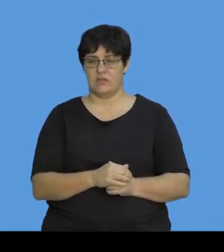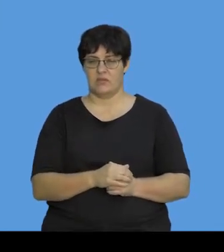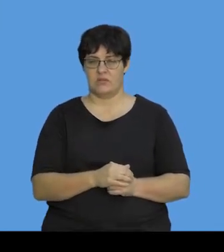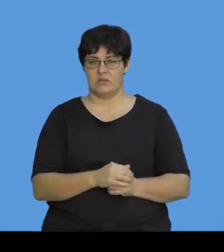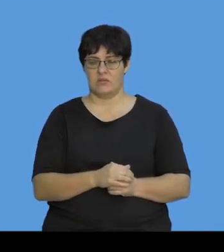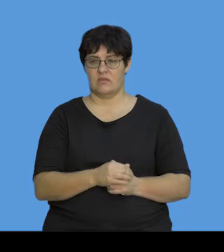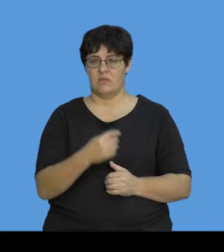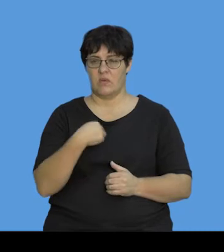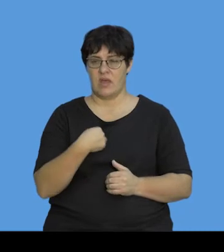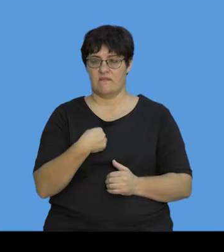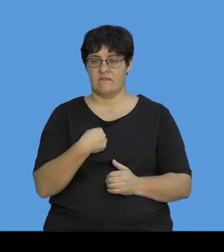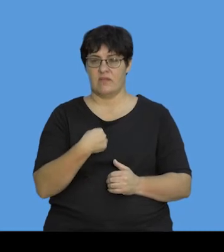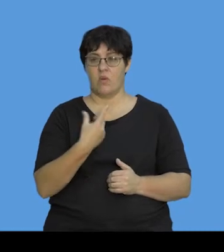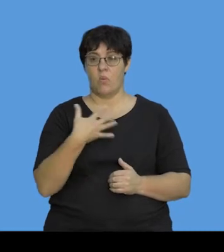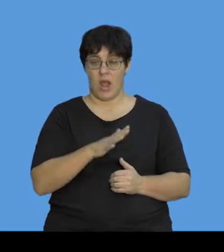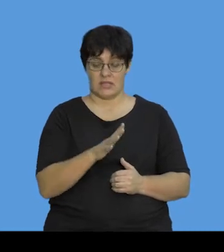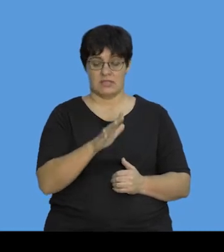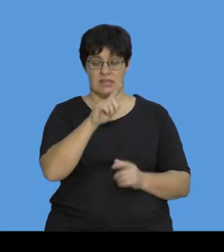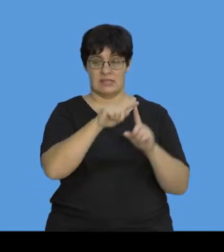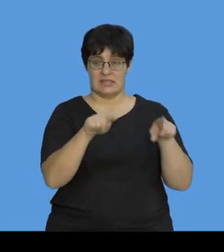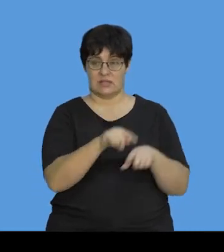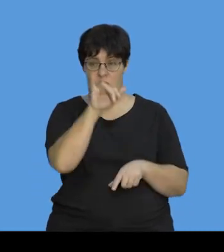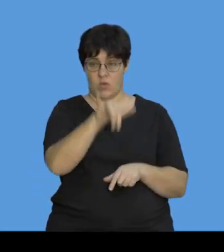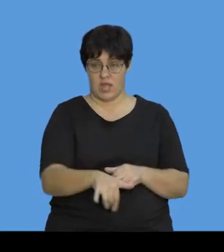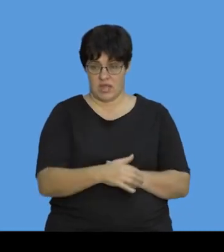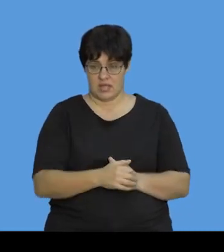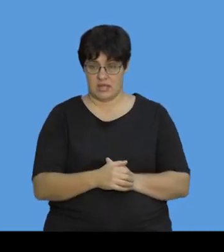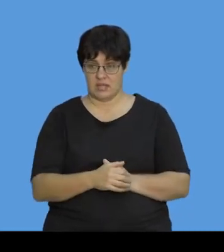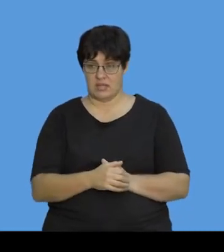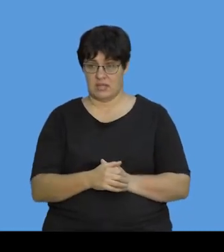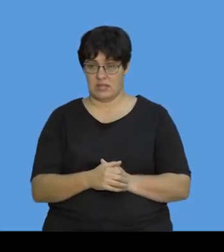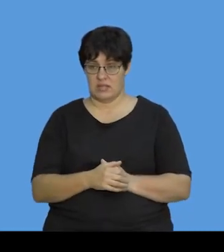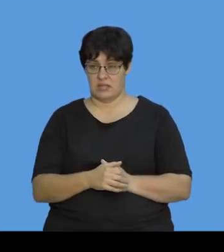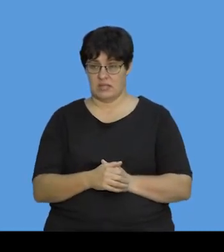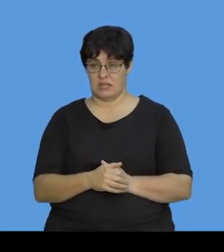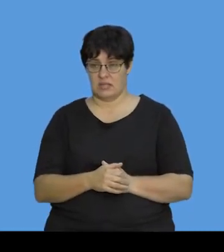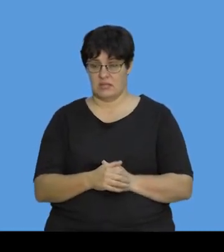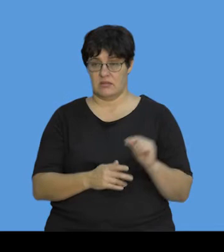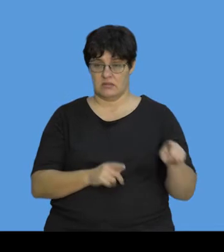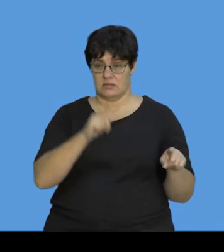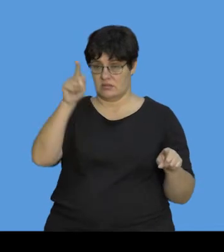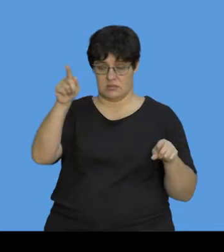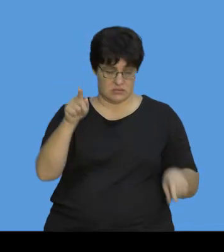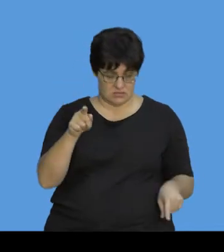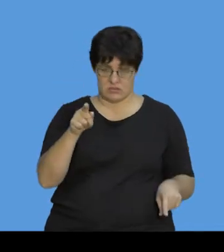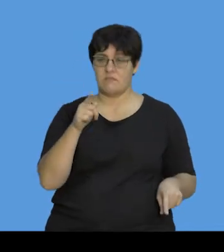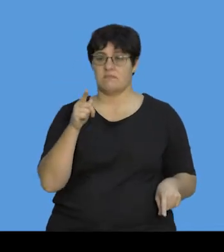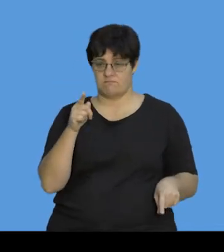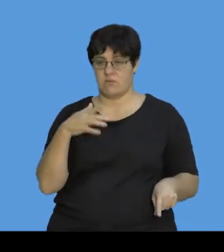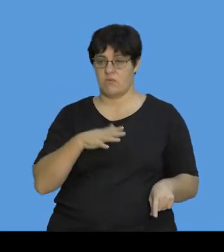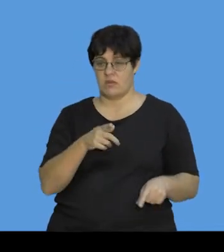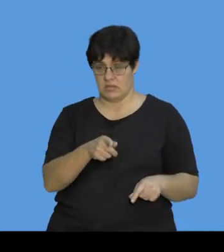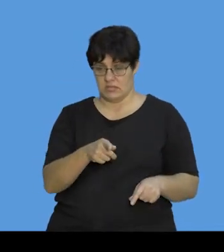had VF, we wanted delta y. Okay, so I want delta y, there's delta y, and there's delta